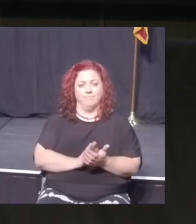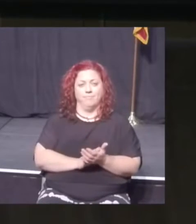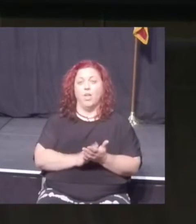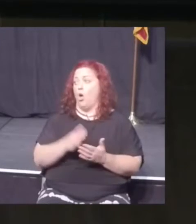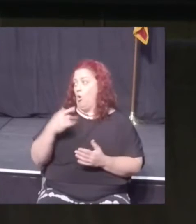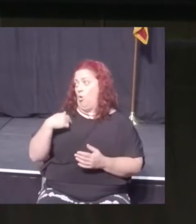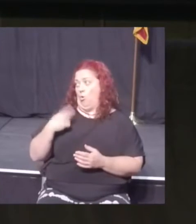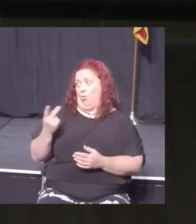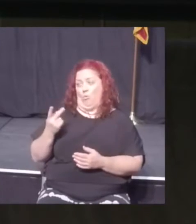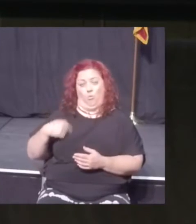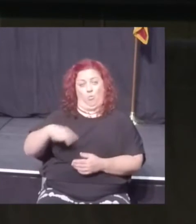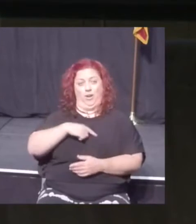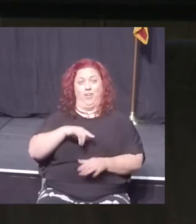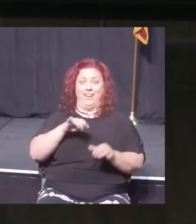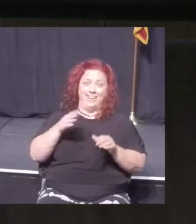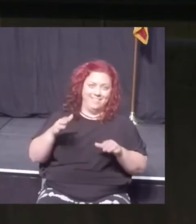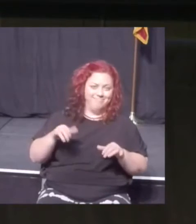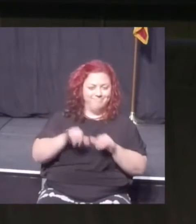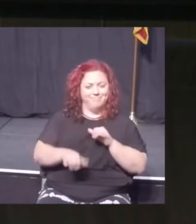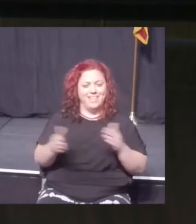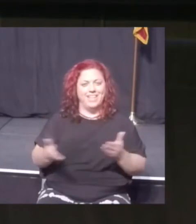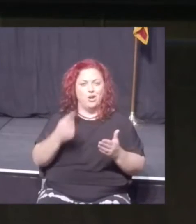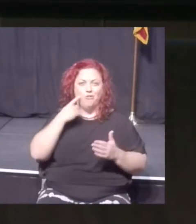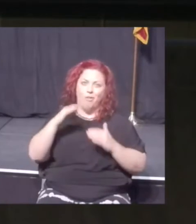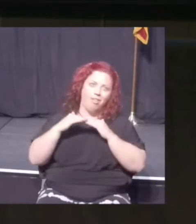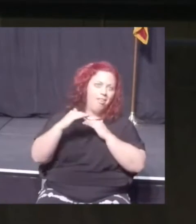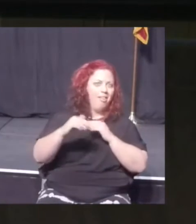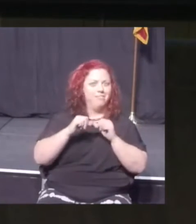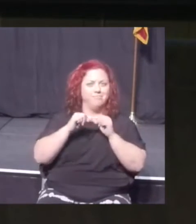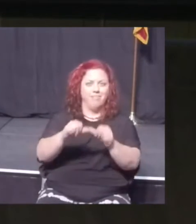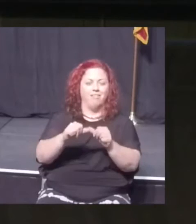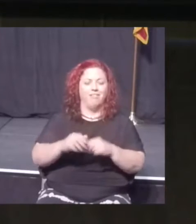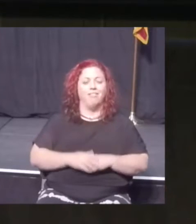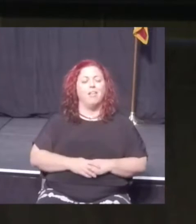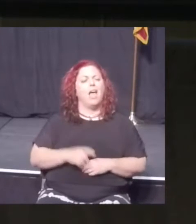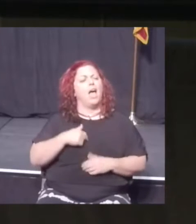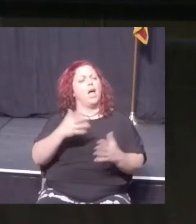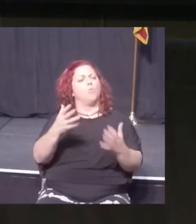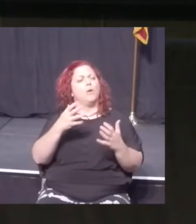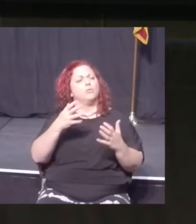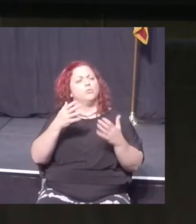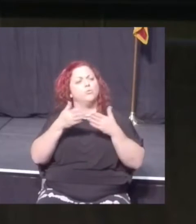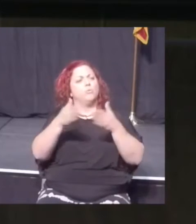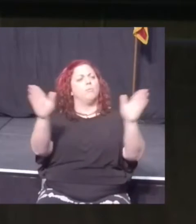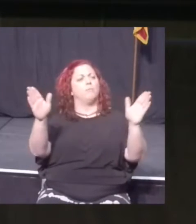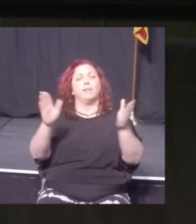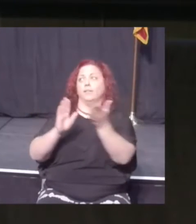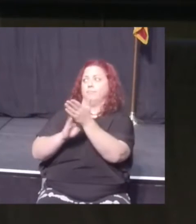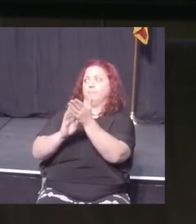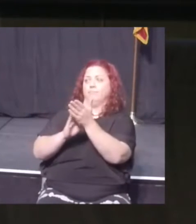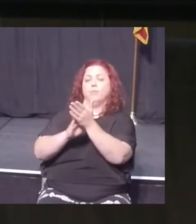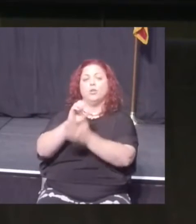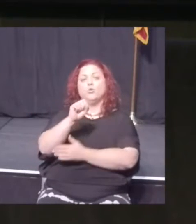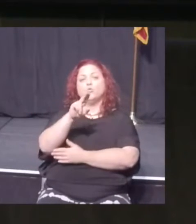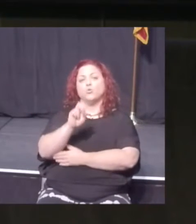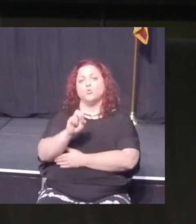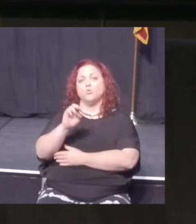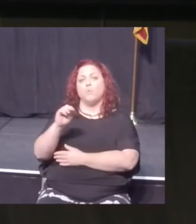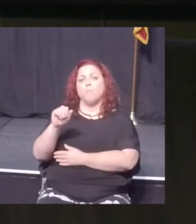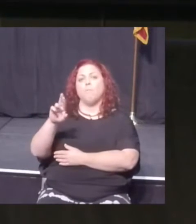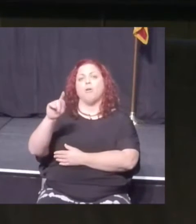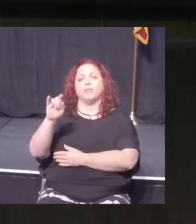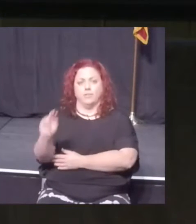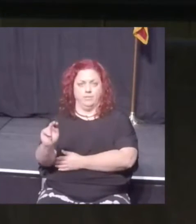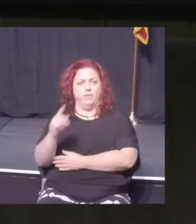We are here for the long haul. I want to publicly commend Sue Martin for the wonderful job she